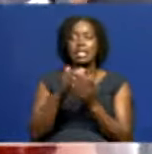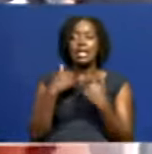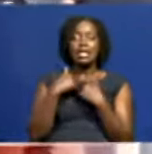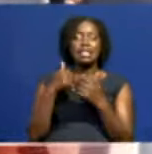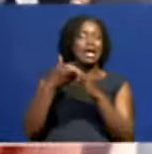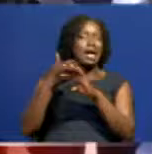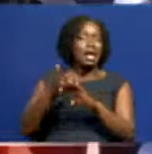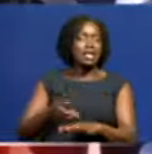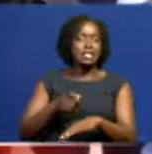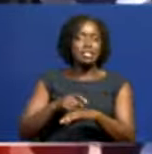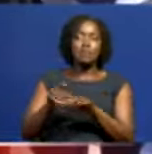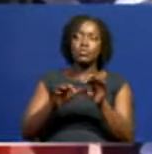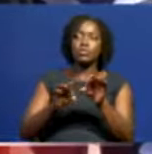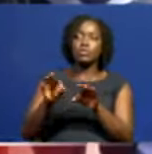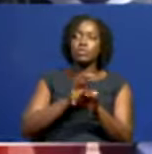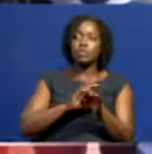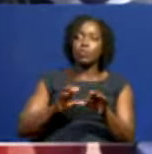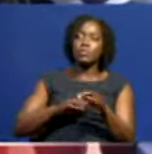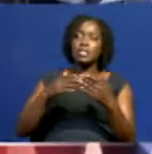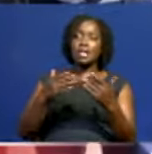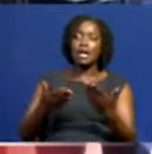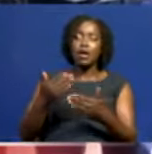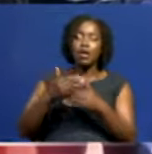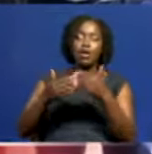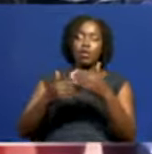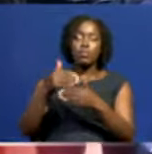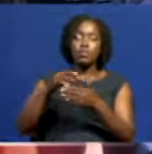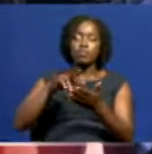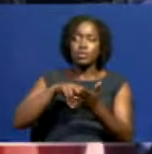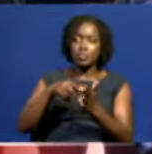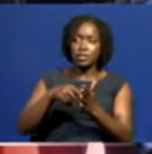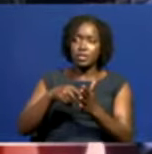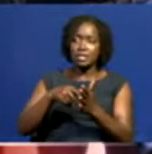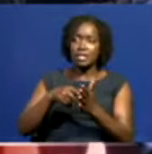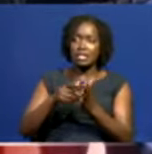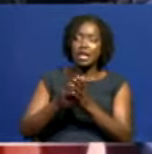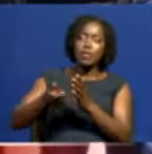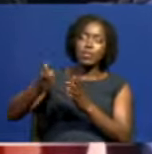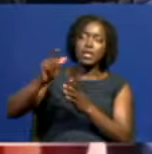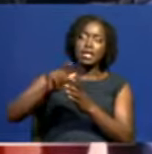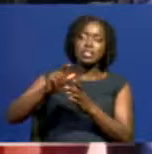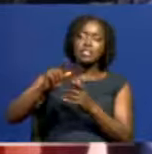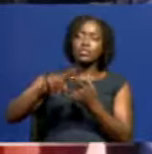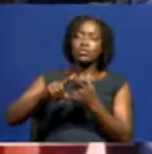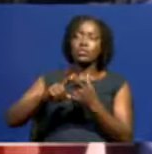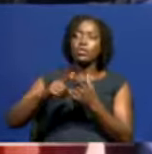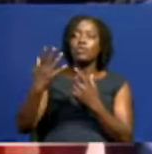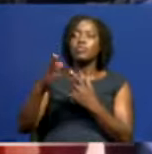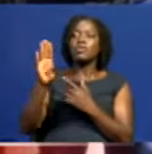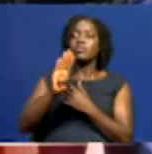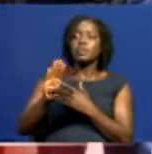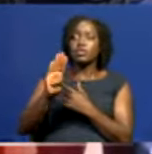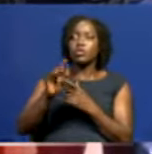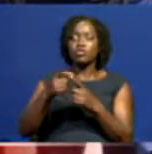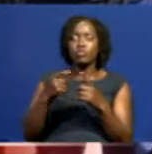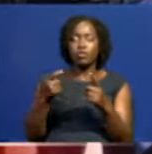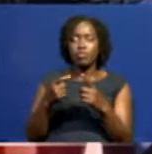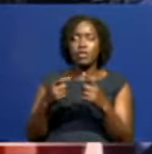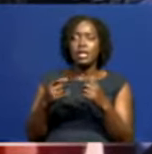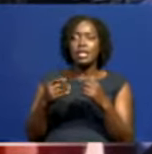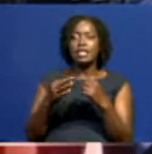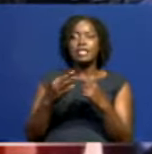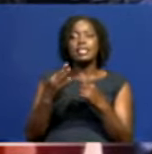mgumu kuieleza kamati hiyo jinsi gharama ya ujenzi wa mradi huo ilivyoongezeka hadi shilingi bilioni 5 kutoka shilingi